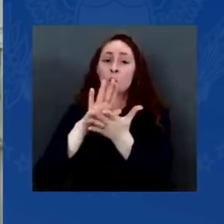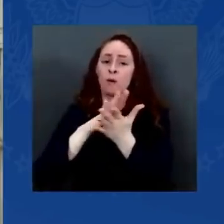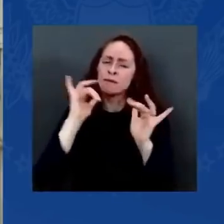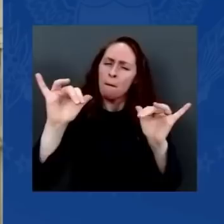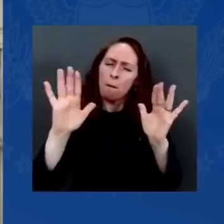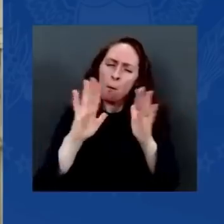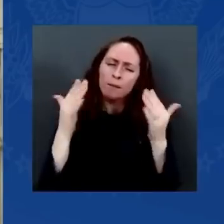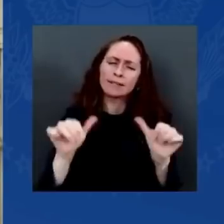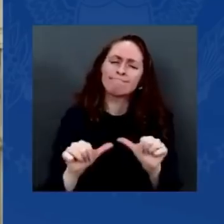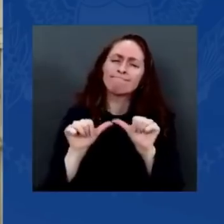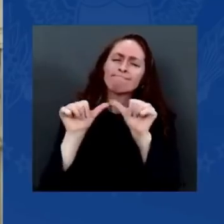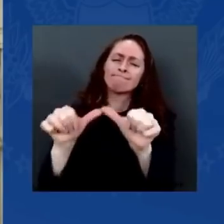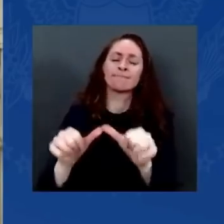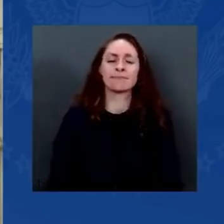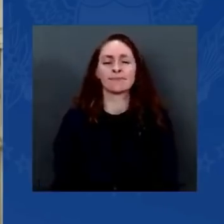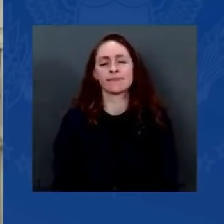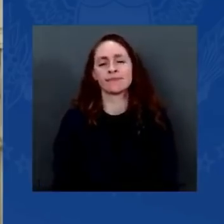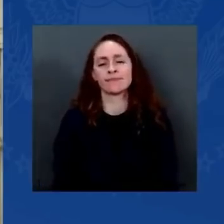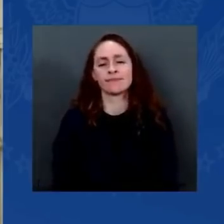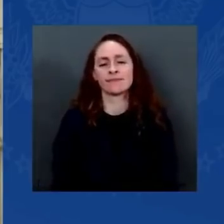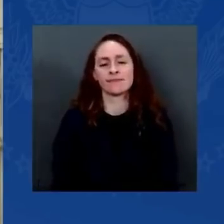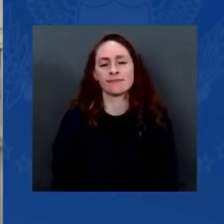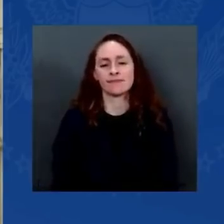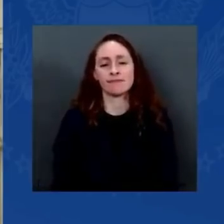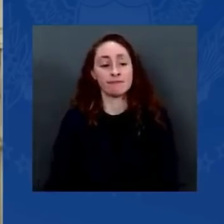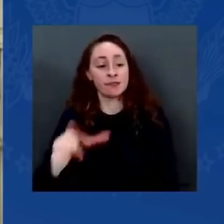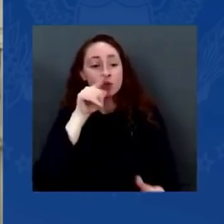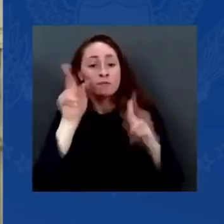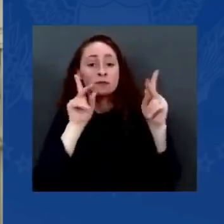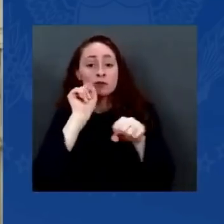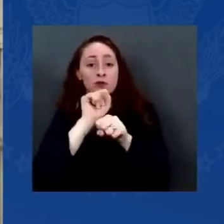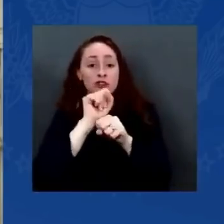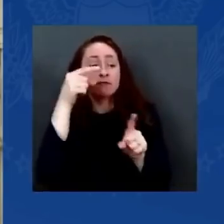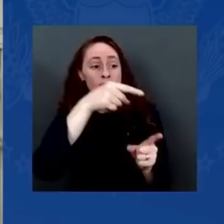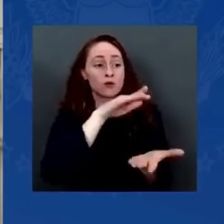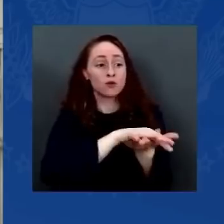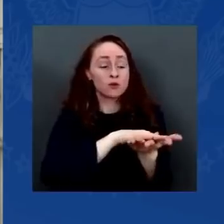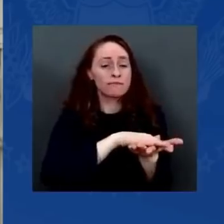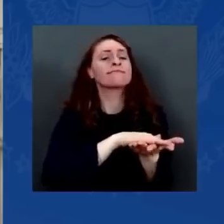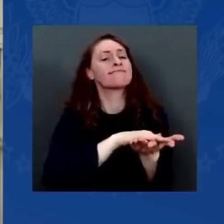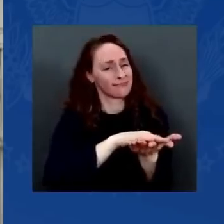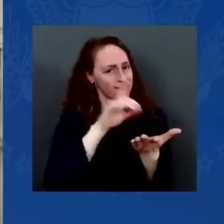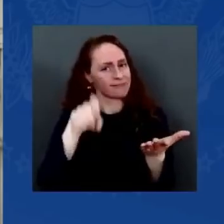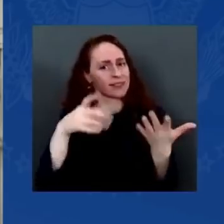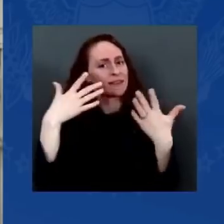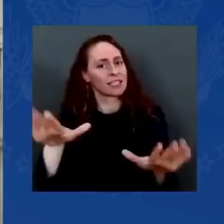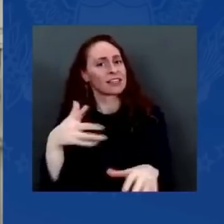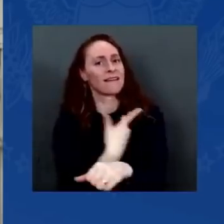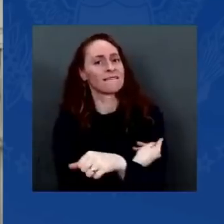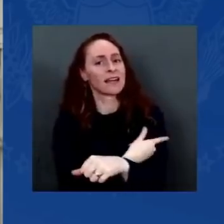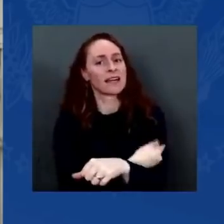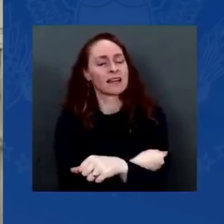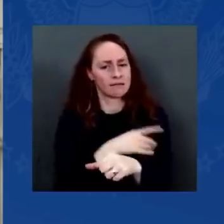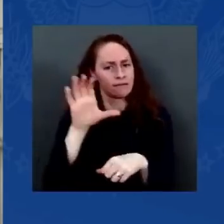get vaccinated and take the safety measure that the CDC has recommended, including masking.